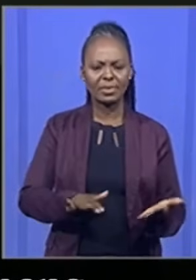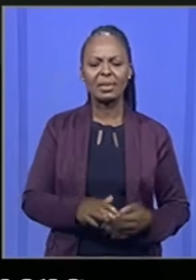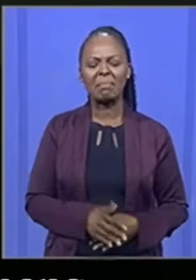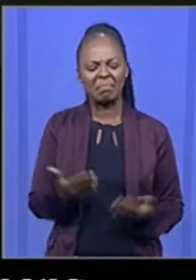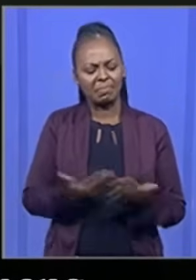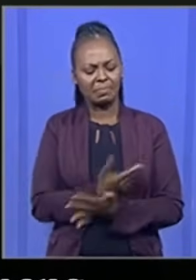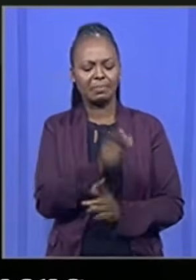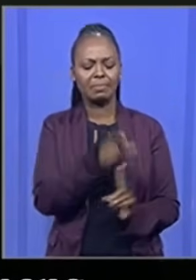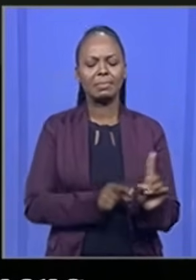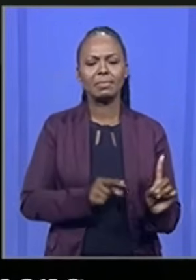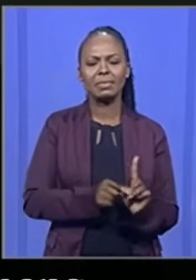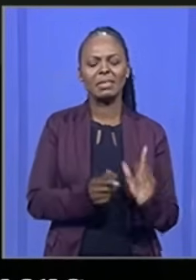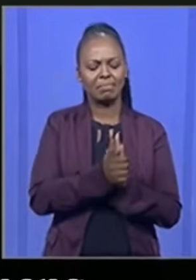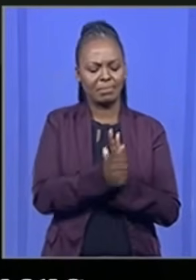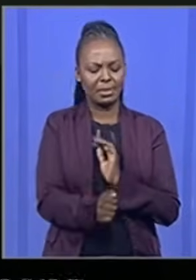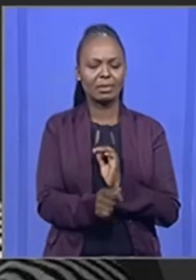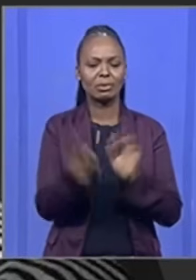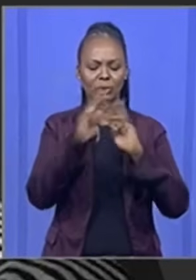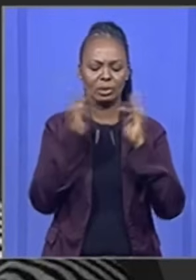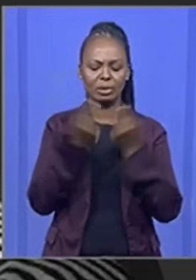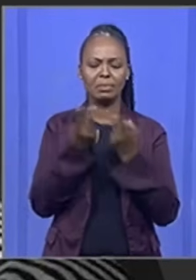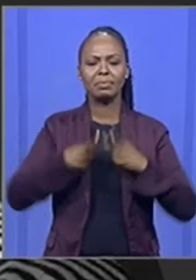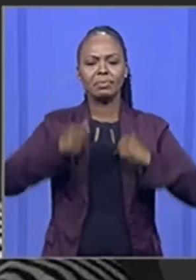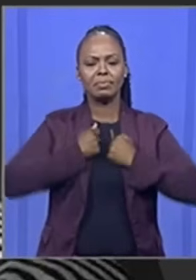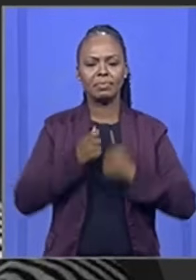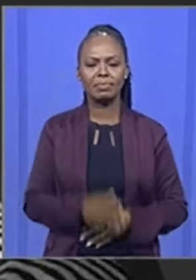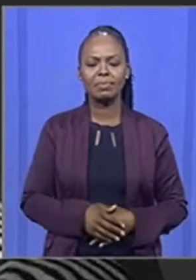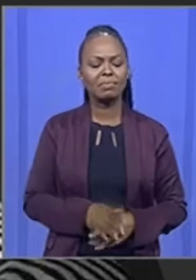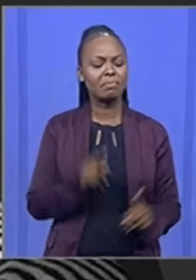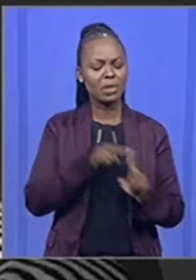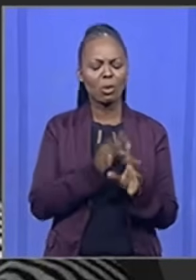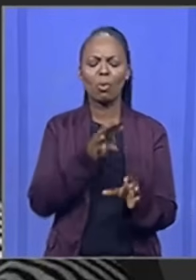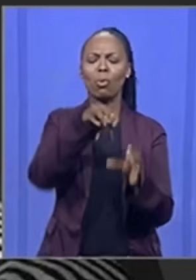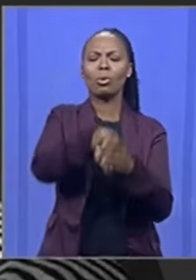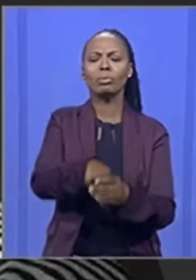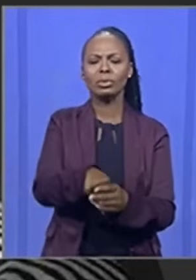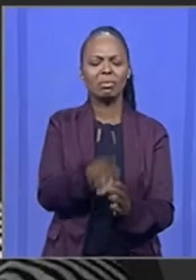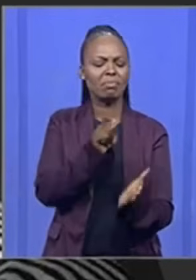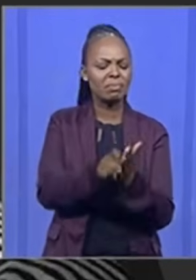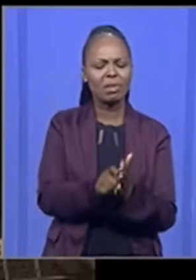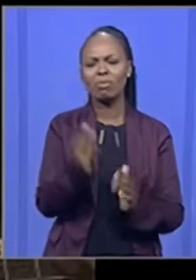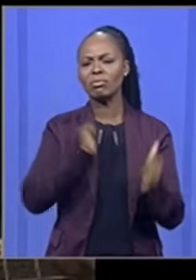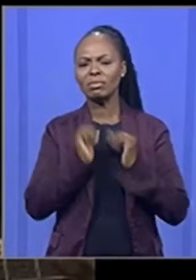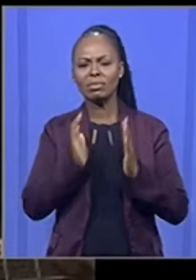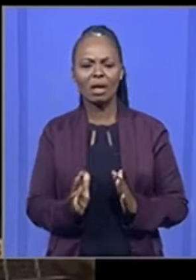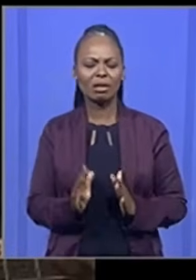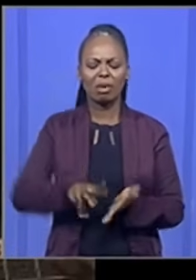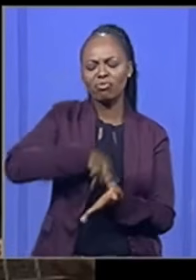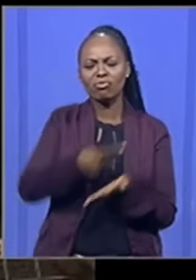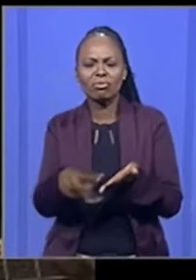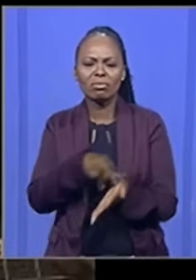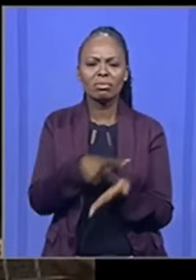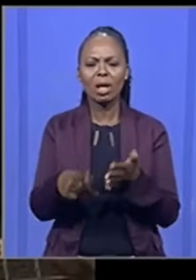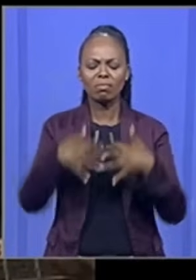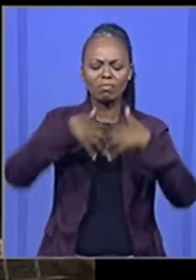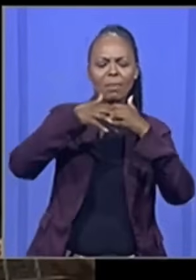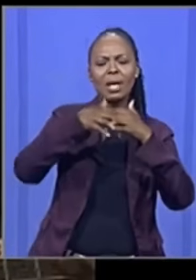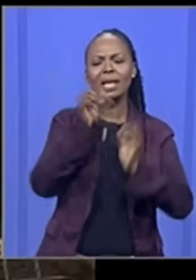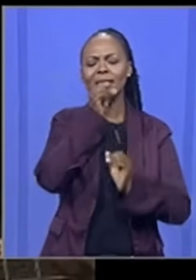the cultural tapestry of our nation. Ngema's contributions as a playwright, actor, choreographer, composer, and